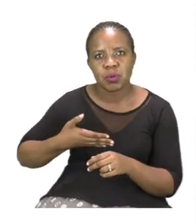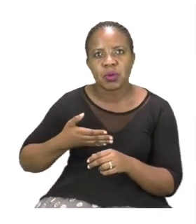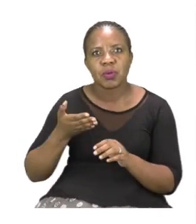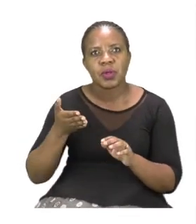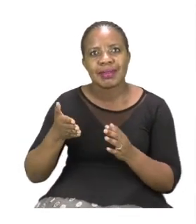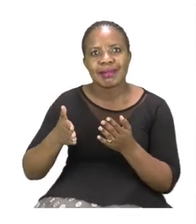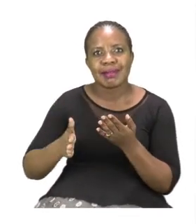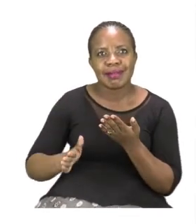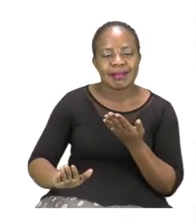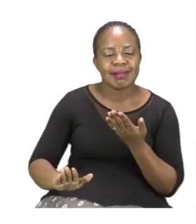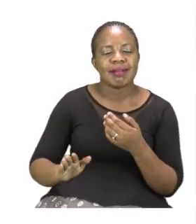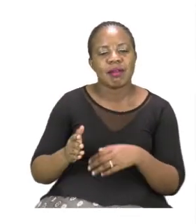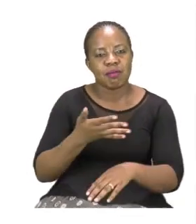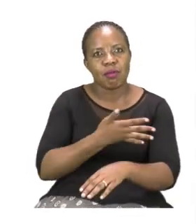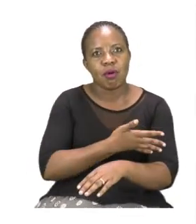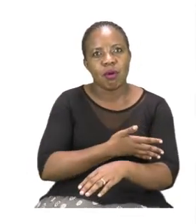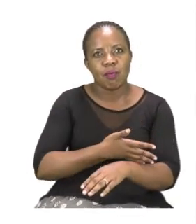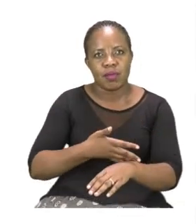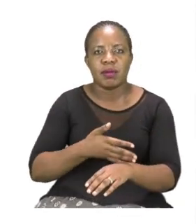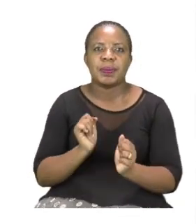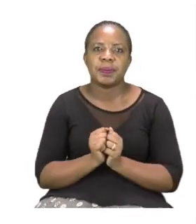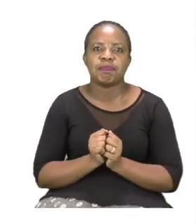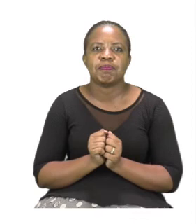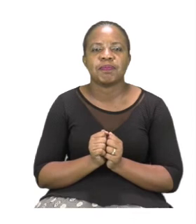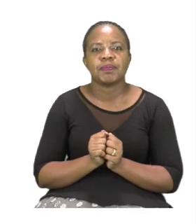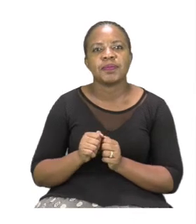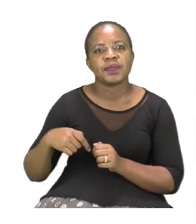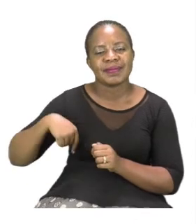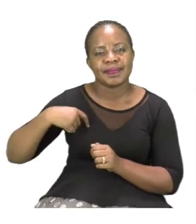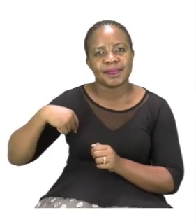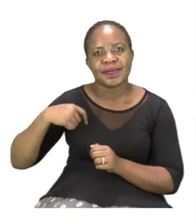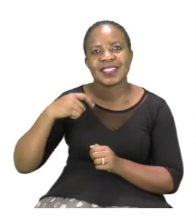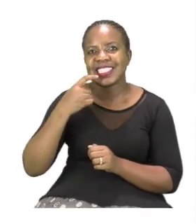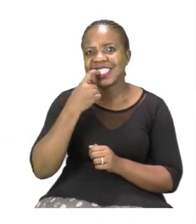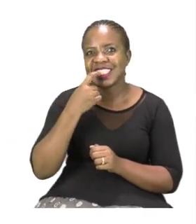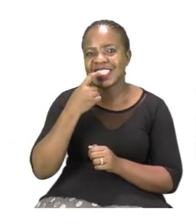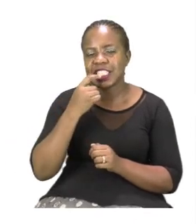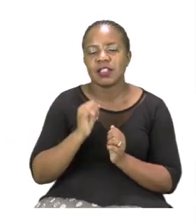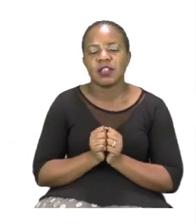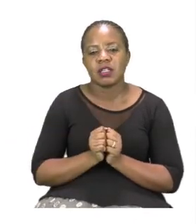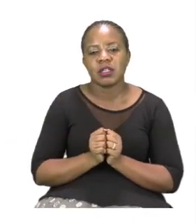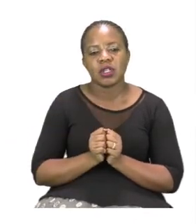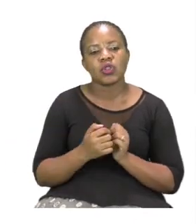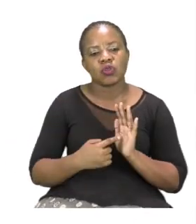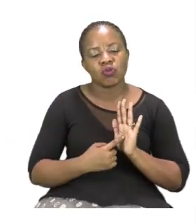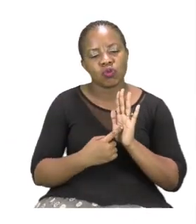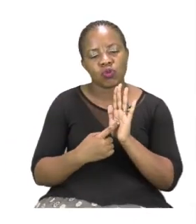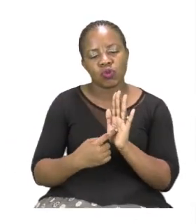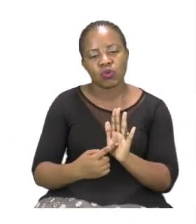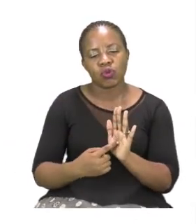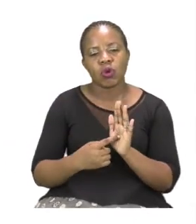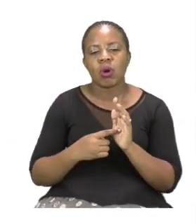The white on the flag is there to show the peace and unity